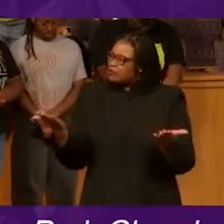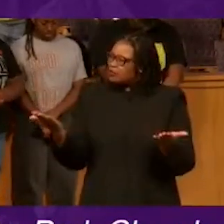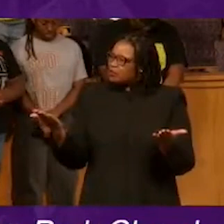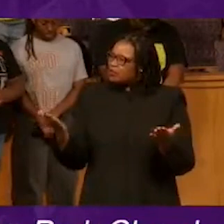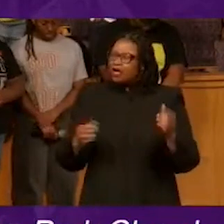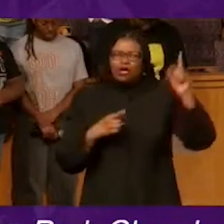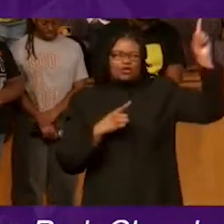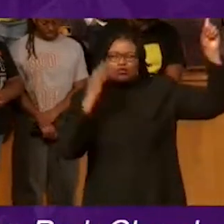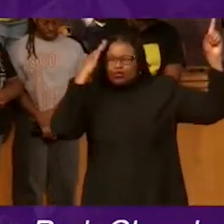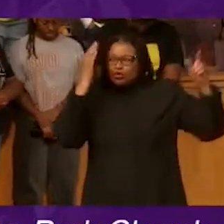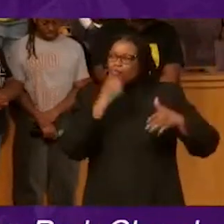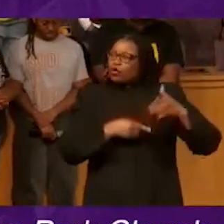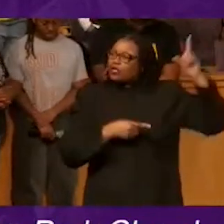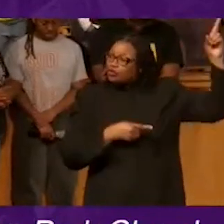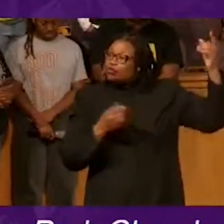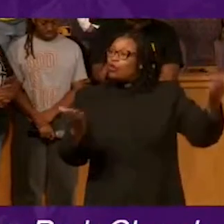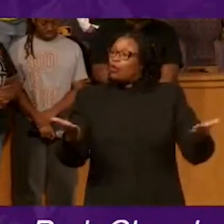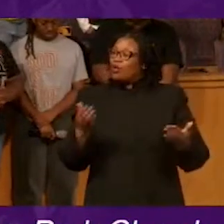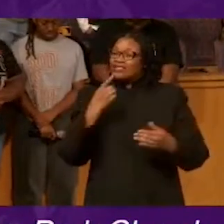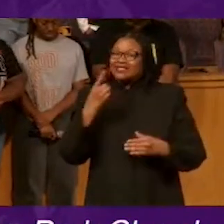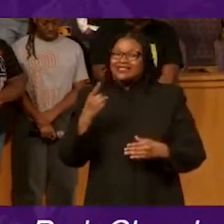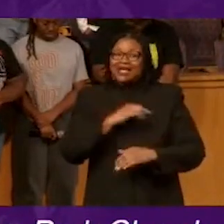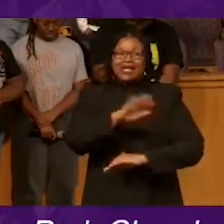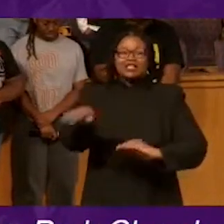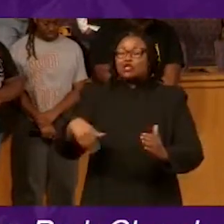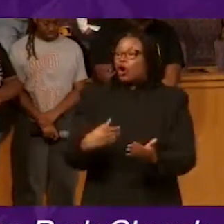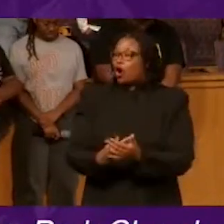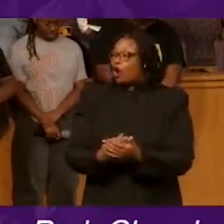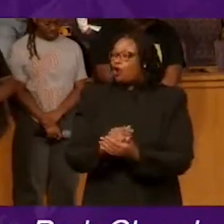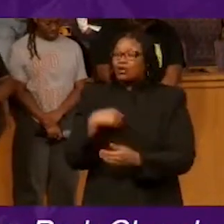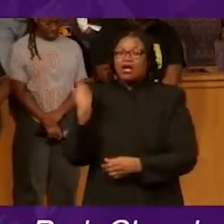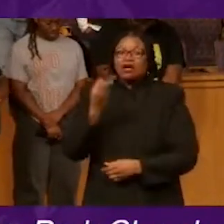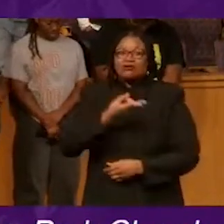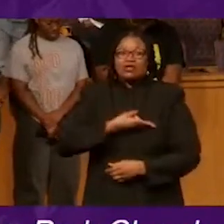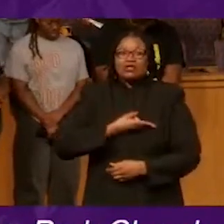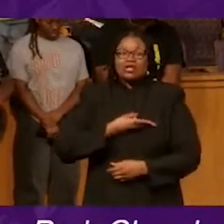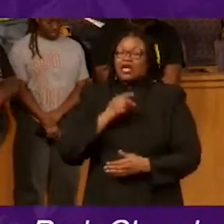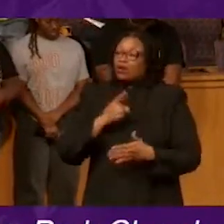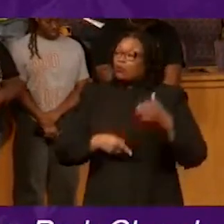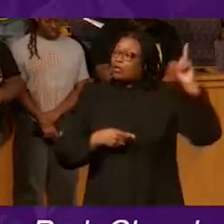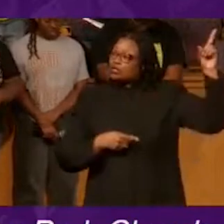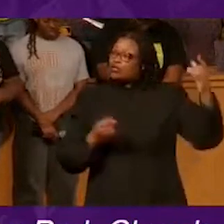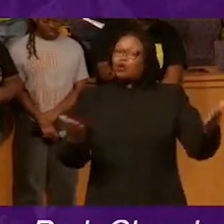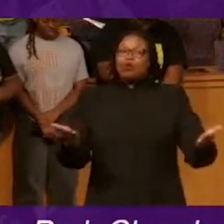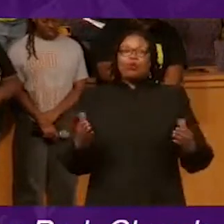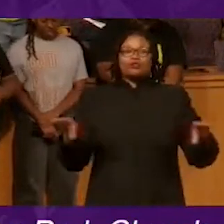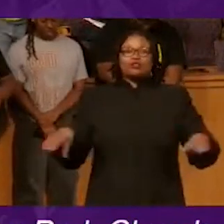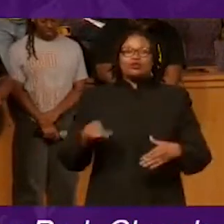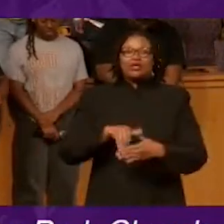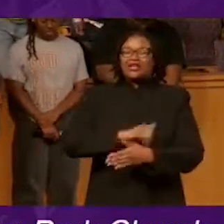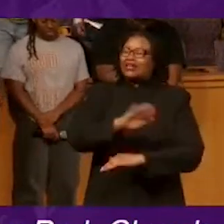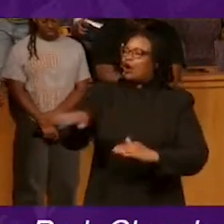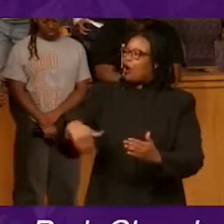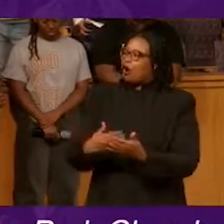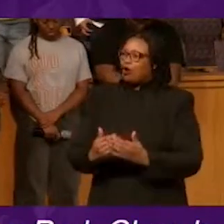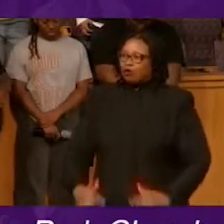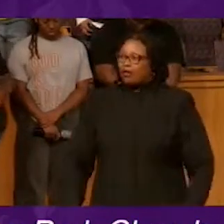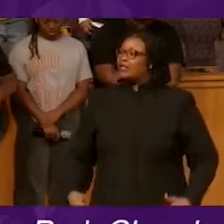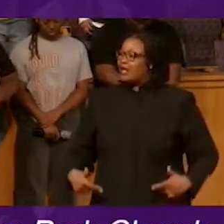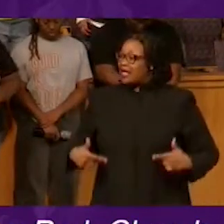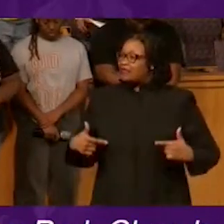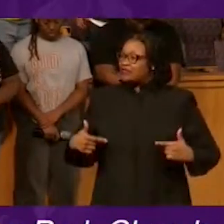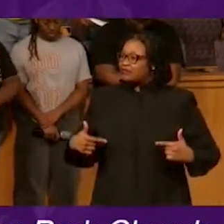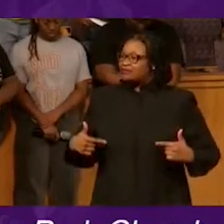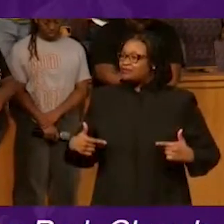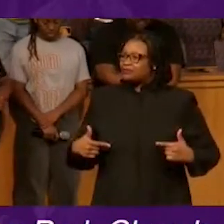say to each person. You know what you want to do in each life. And